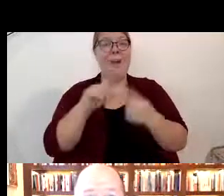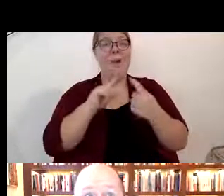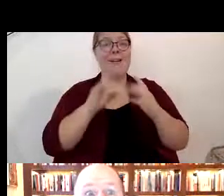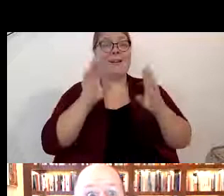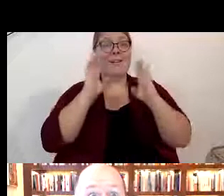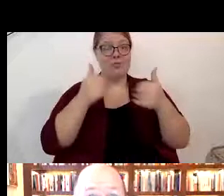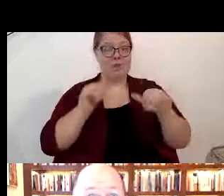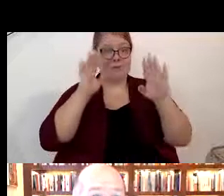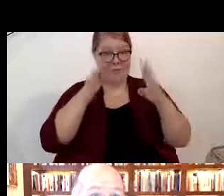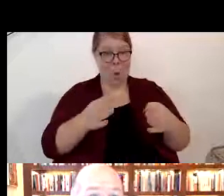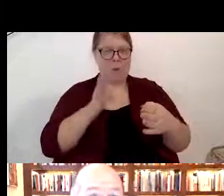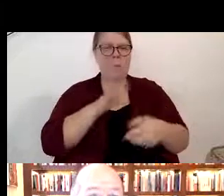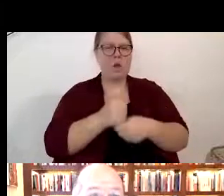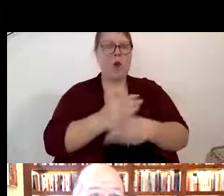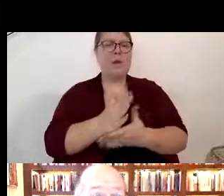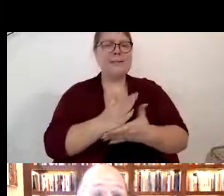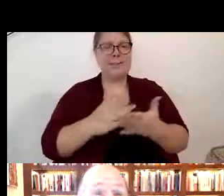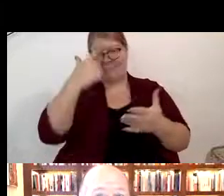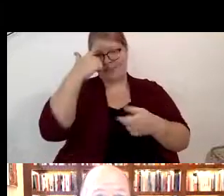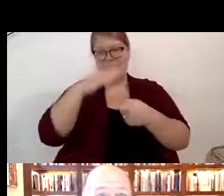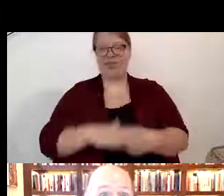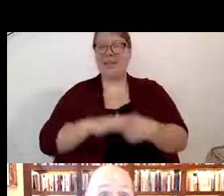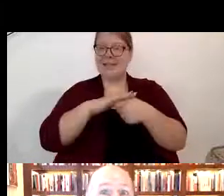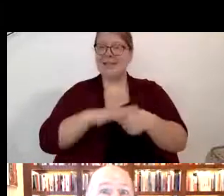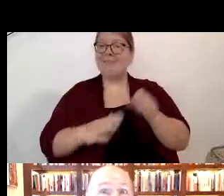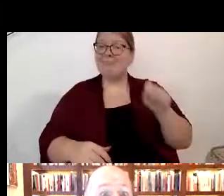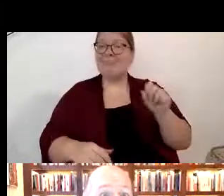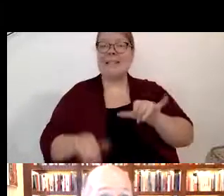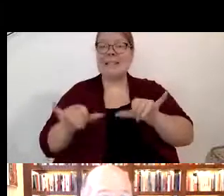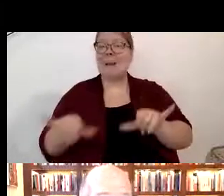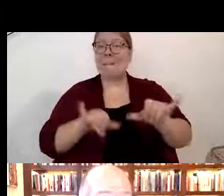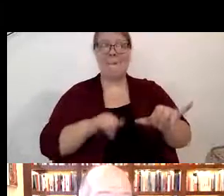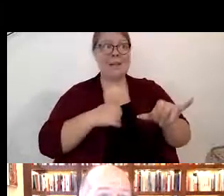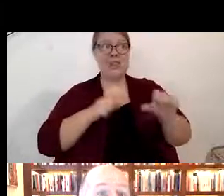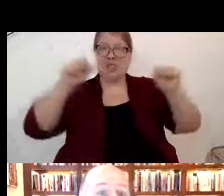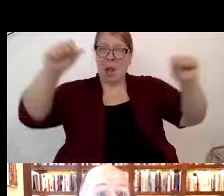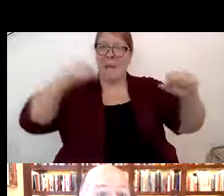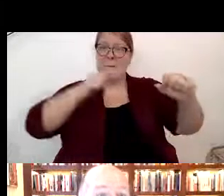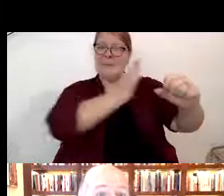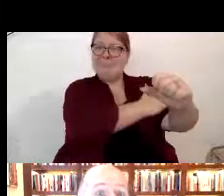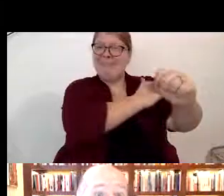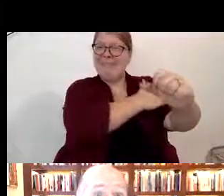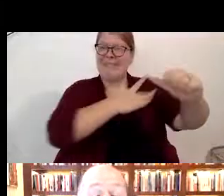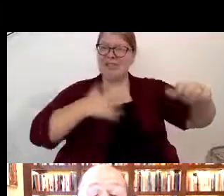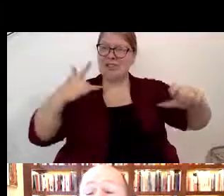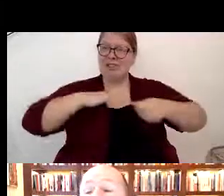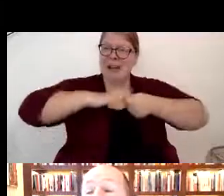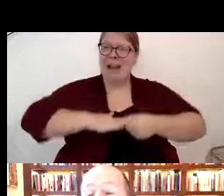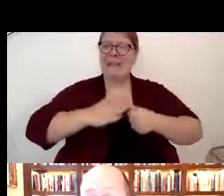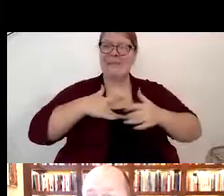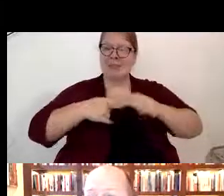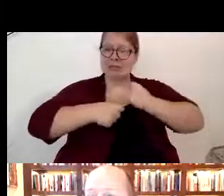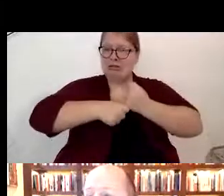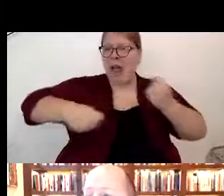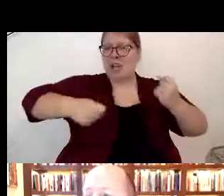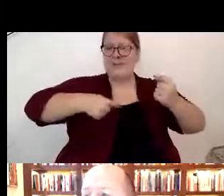going to cause them a little bit of mental stress. Just like working out at the gym is going to stress your muscles, strain them, stretch them.